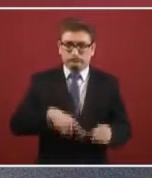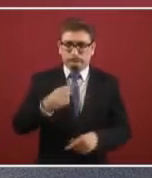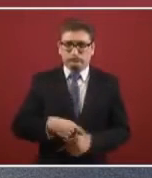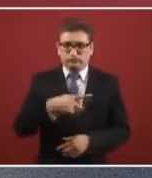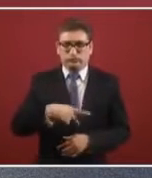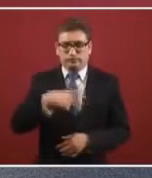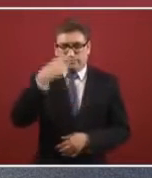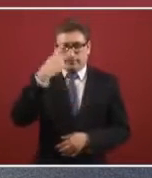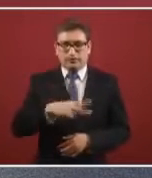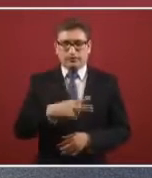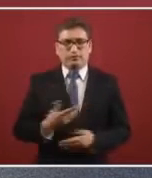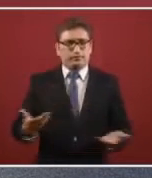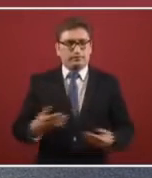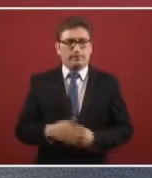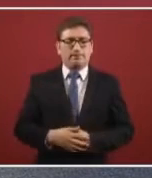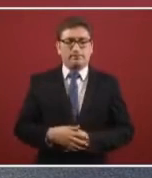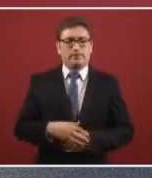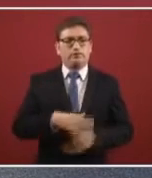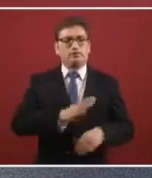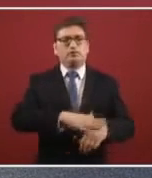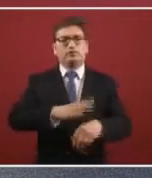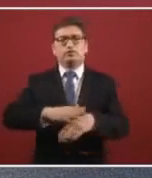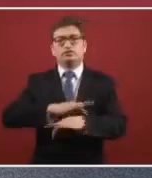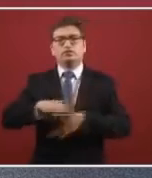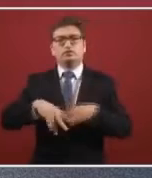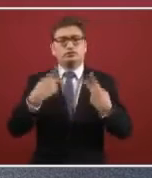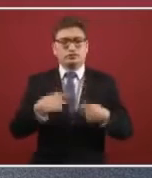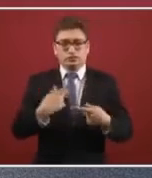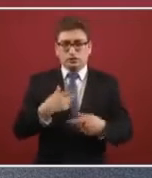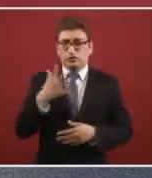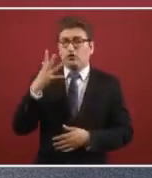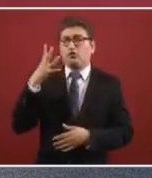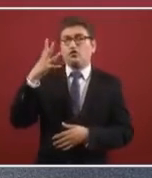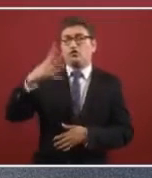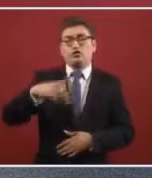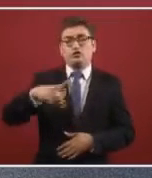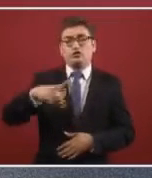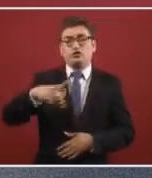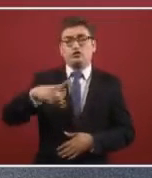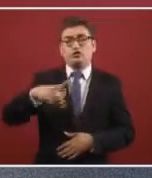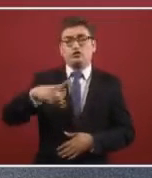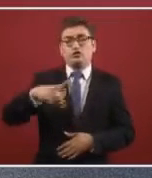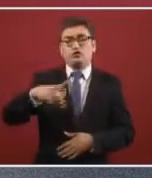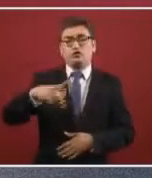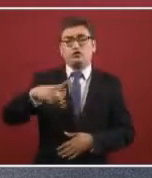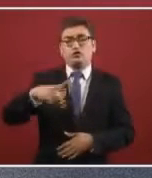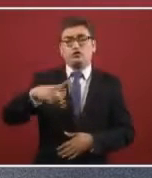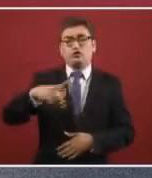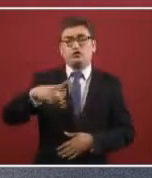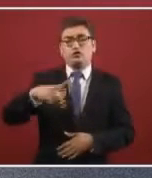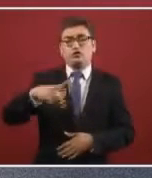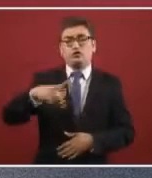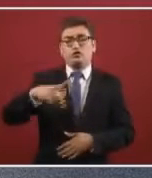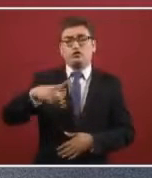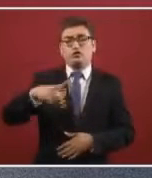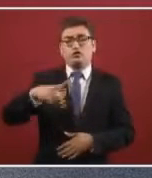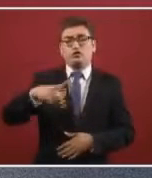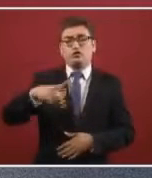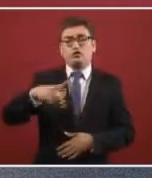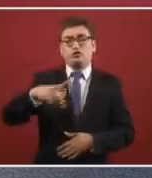People of Mexico. of Mexico. I forgive you of any